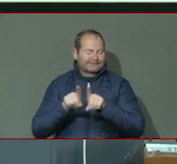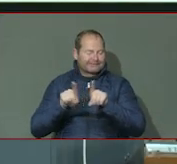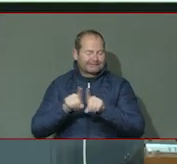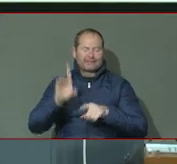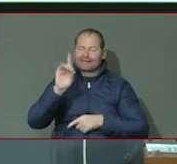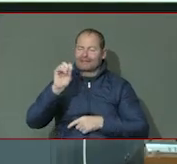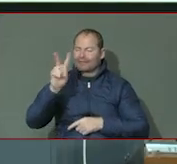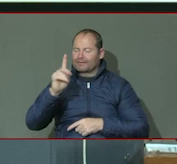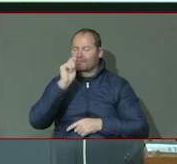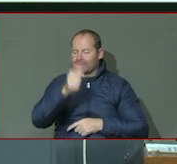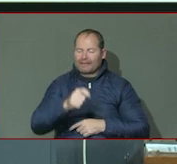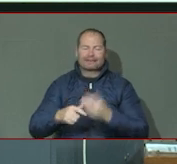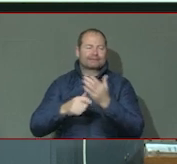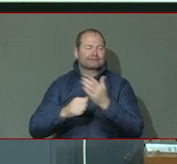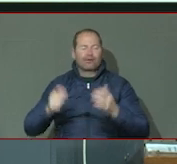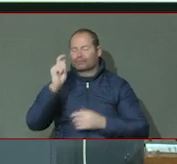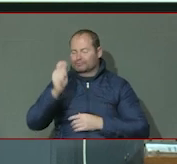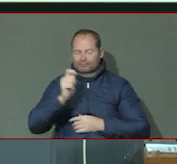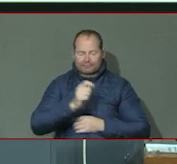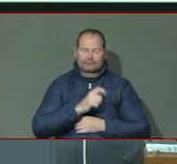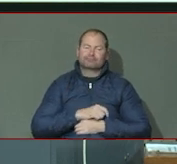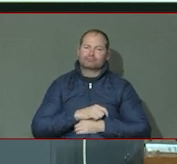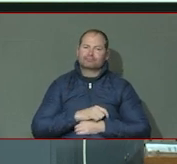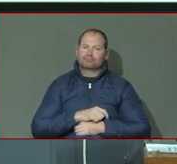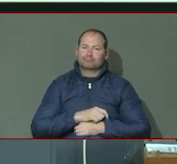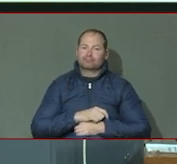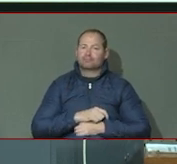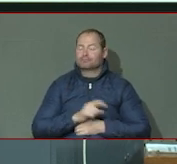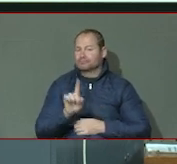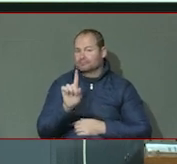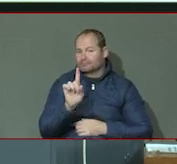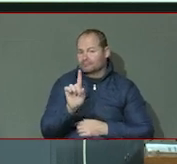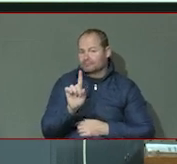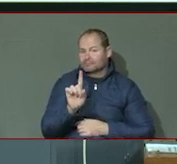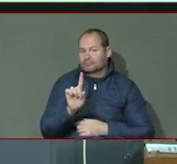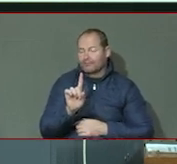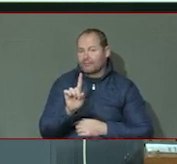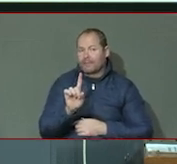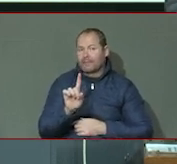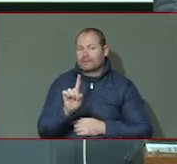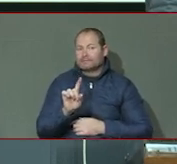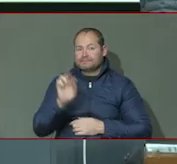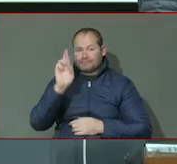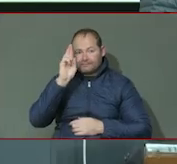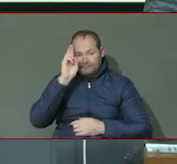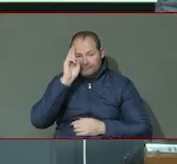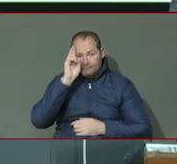paid, SARS paid, just one thing. The other thing that we have to remember when we do